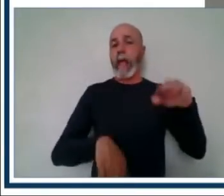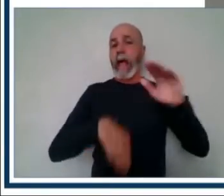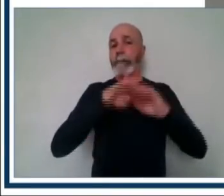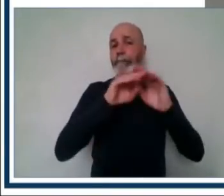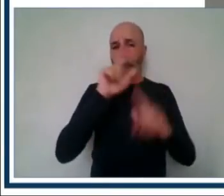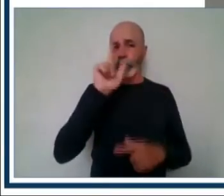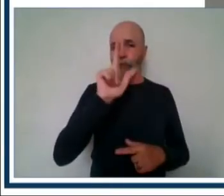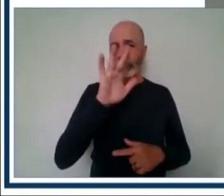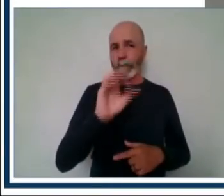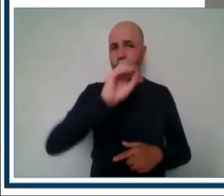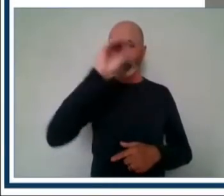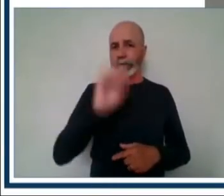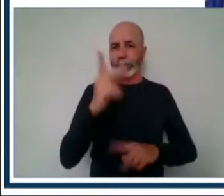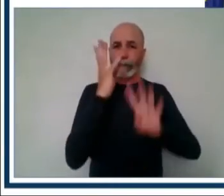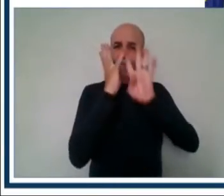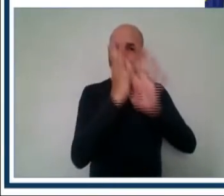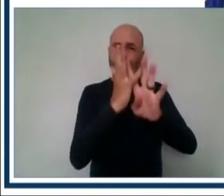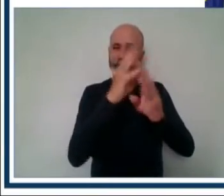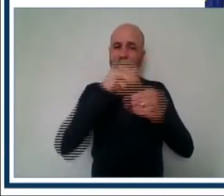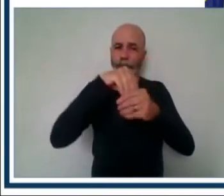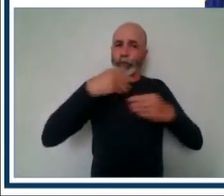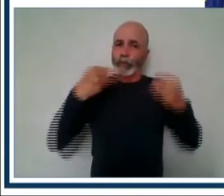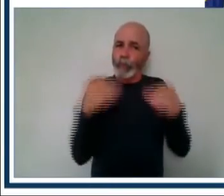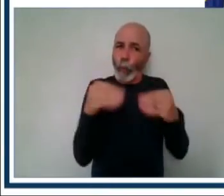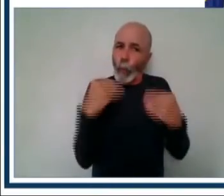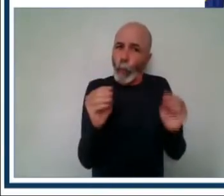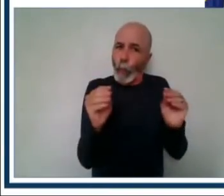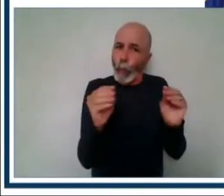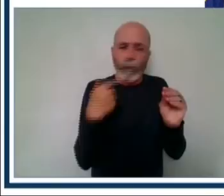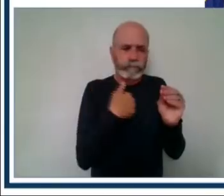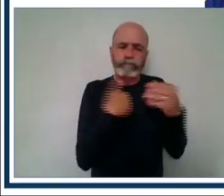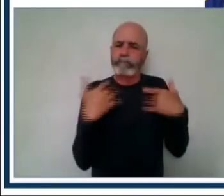in-store sales. Nabal, go ahead with your follow-up.